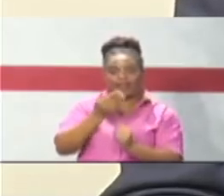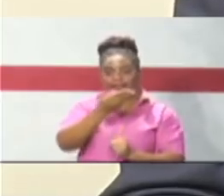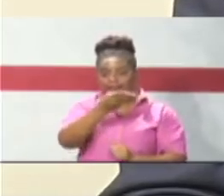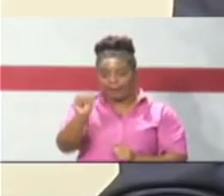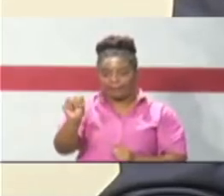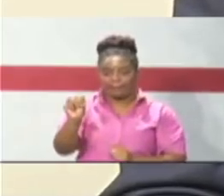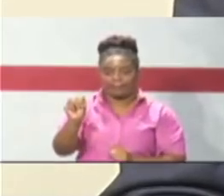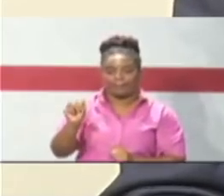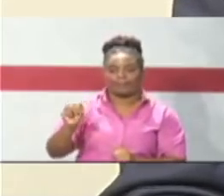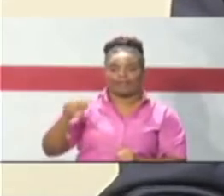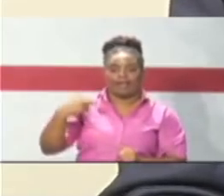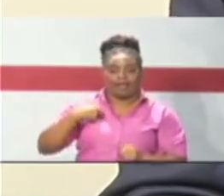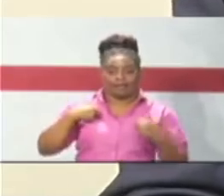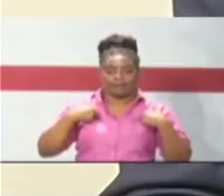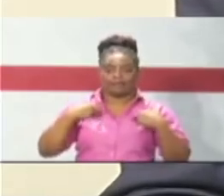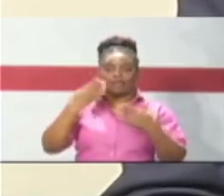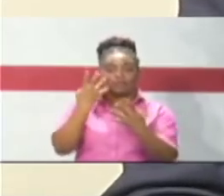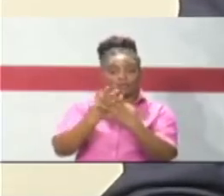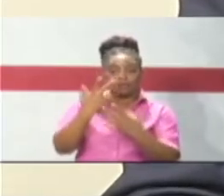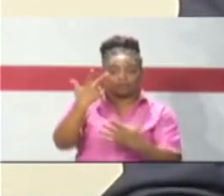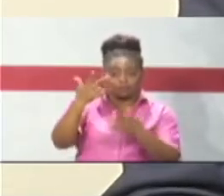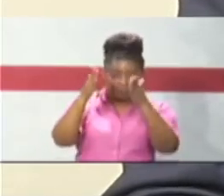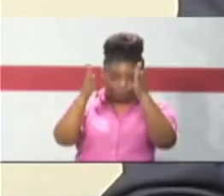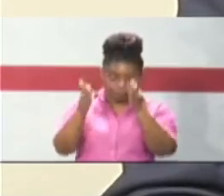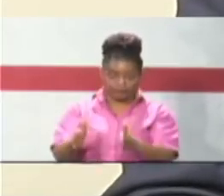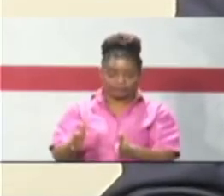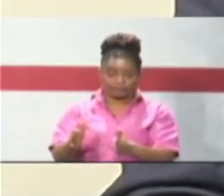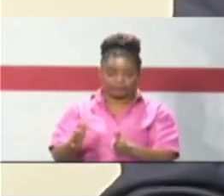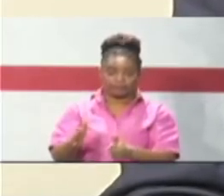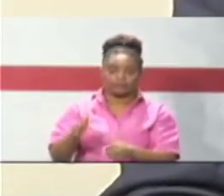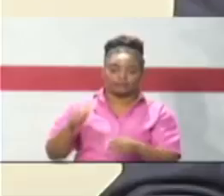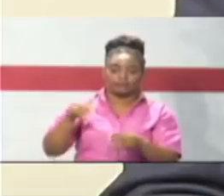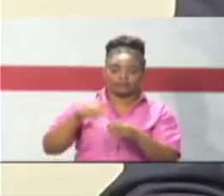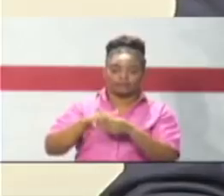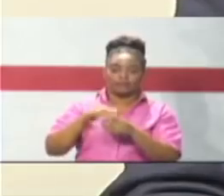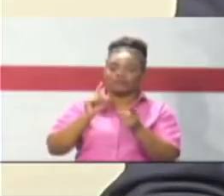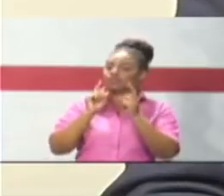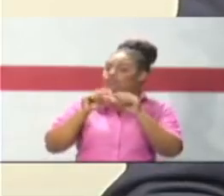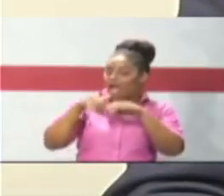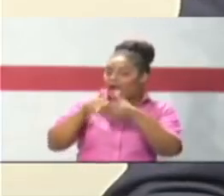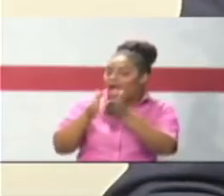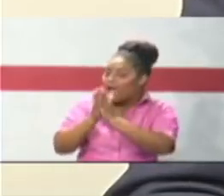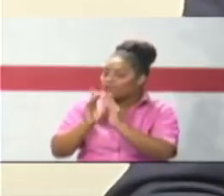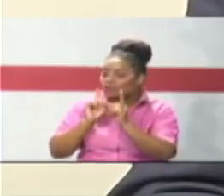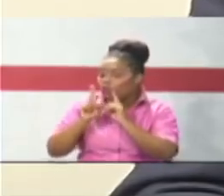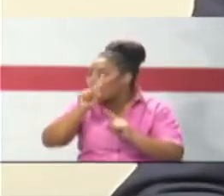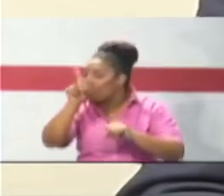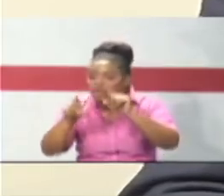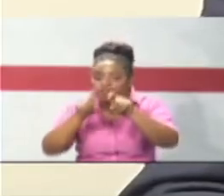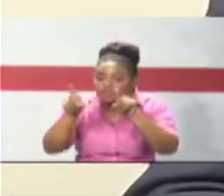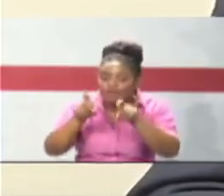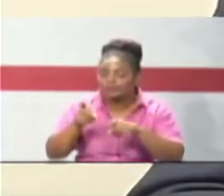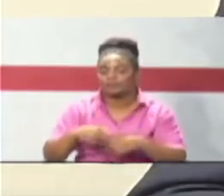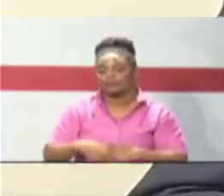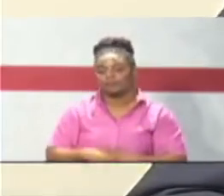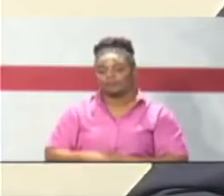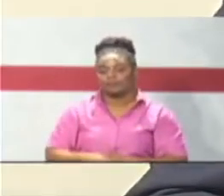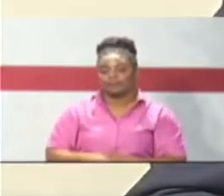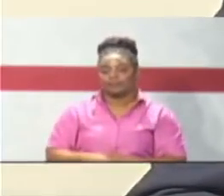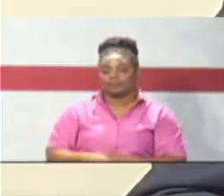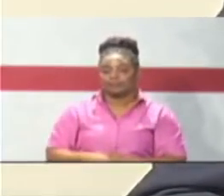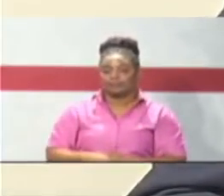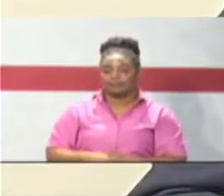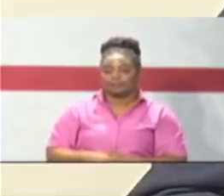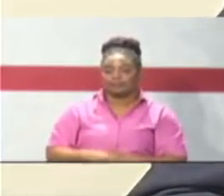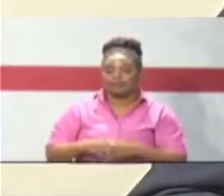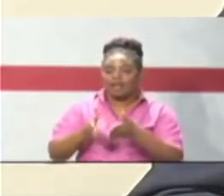3 inmates in studio posing questions that they canvassed from their fellow